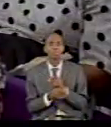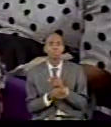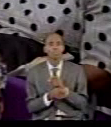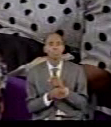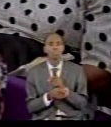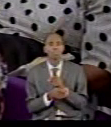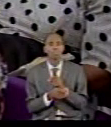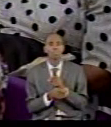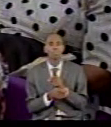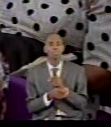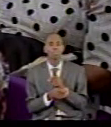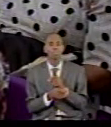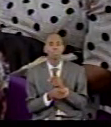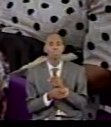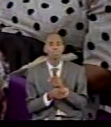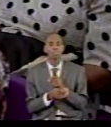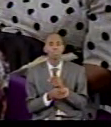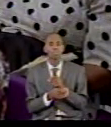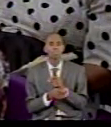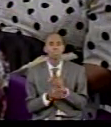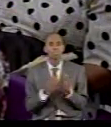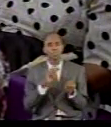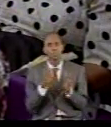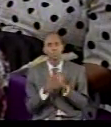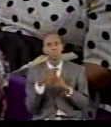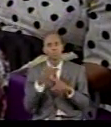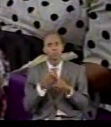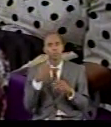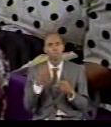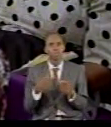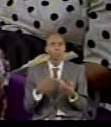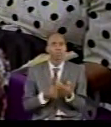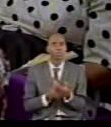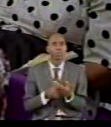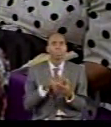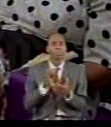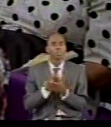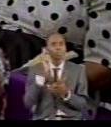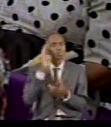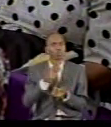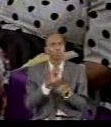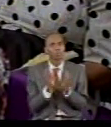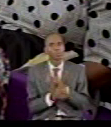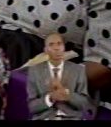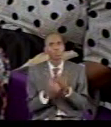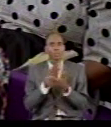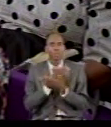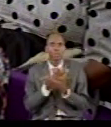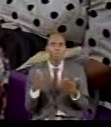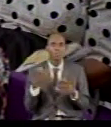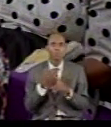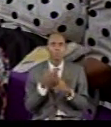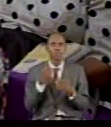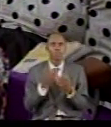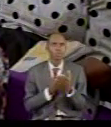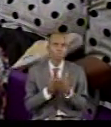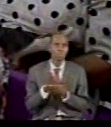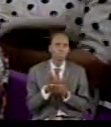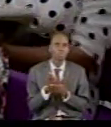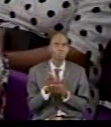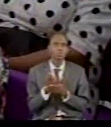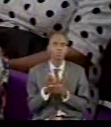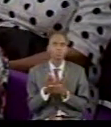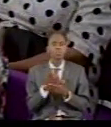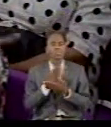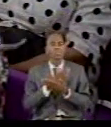you from the gospel, that will turn you away from the truth,